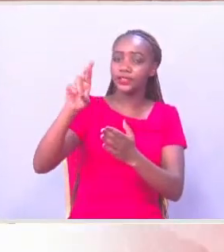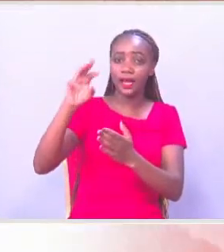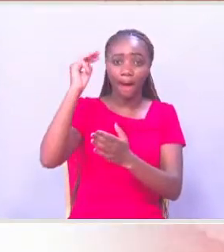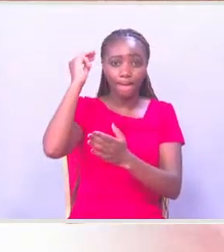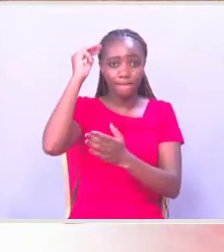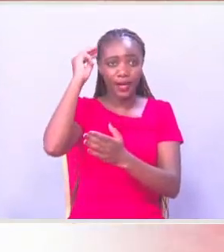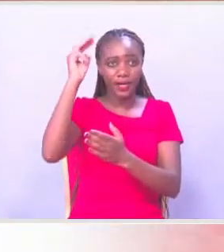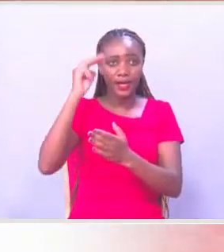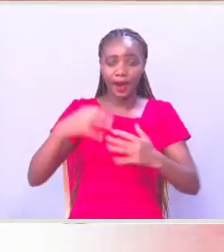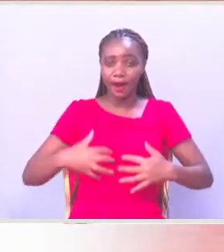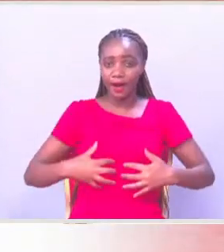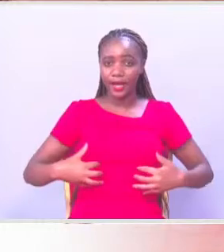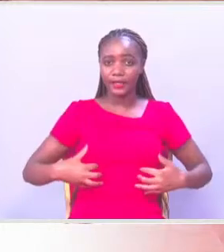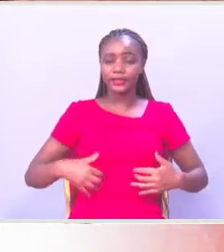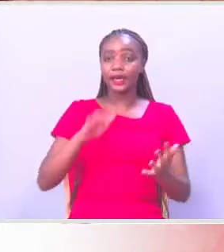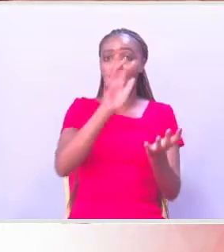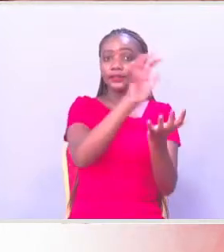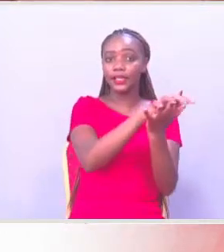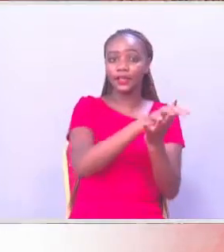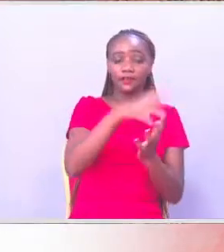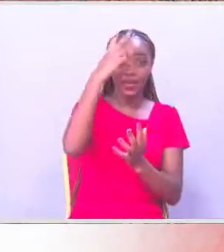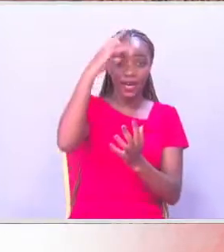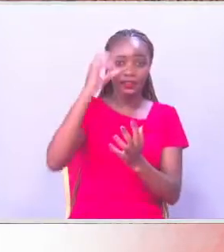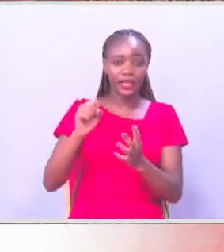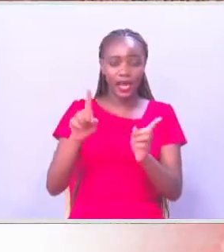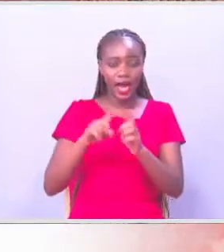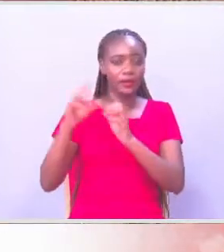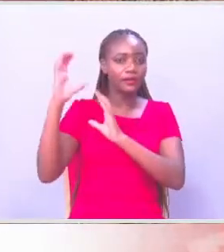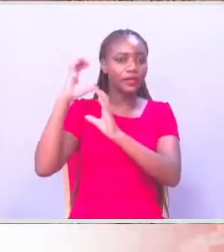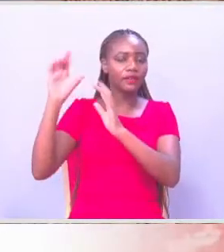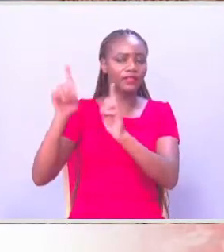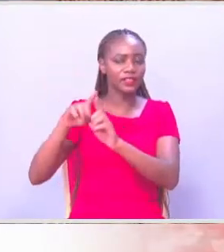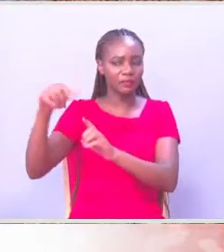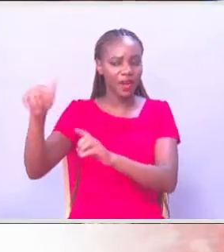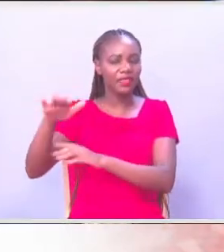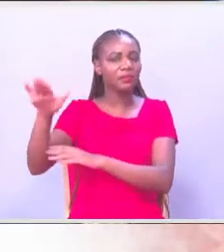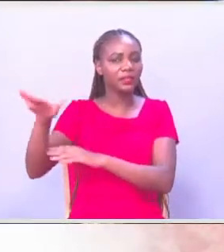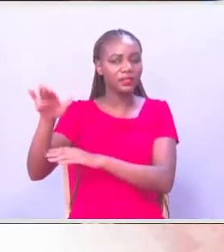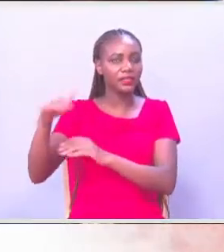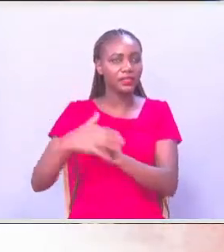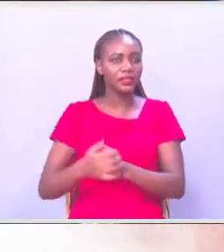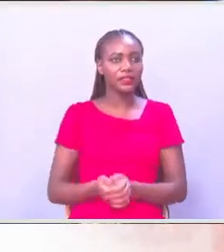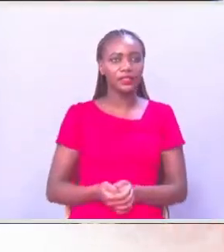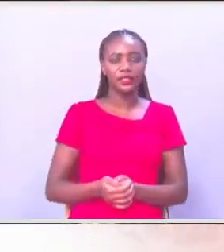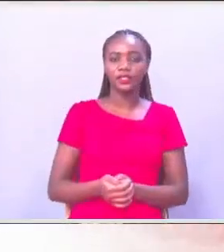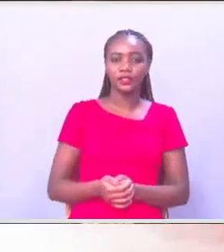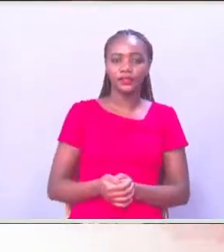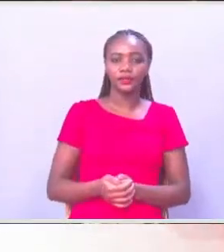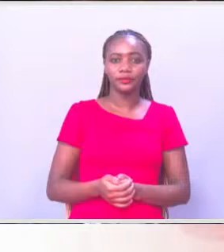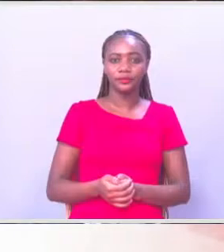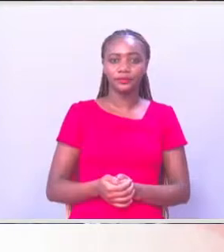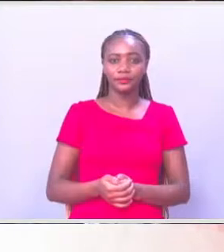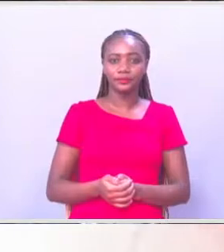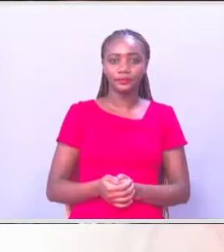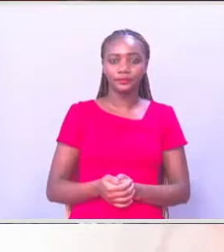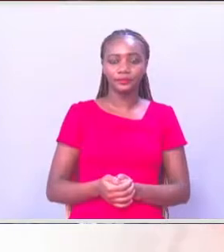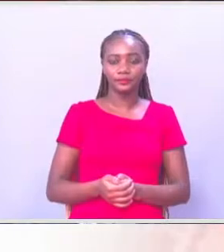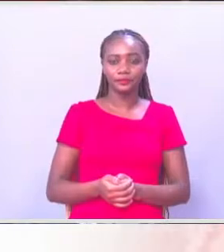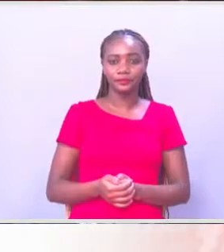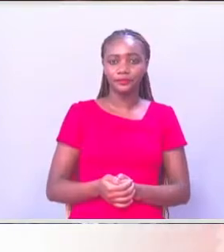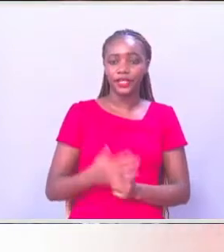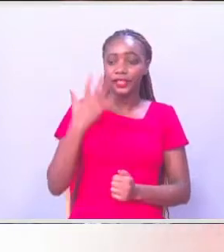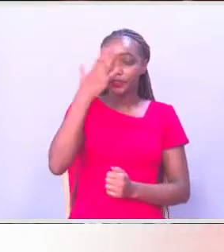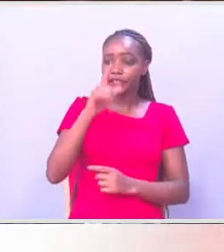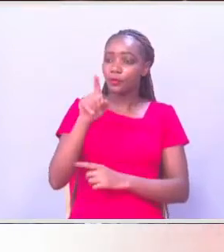Mandera, Garissa, Tana River, Kajiado, and even Kilifi, among other areas. Shame on you. Shame on